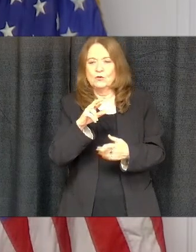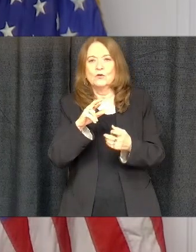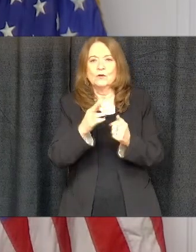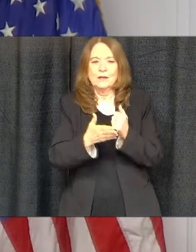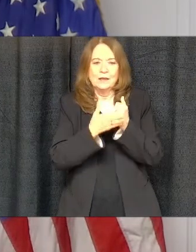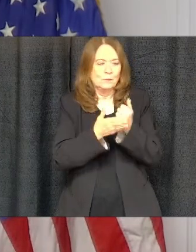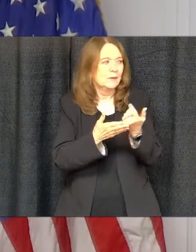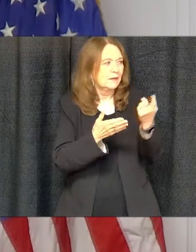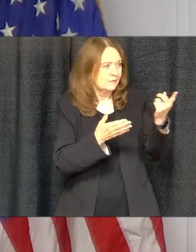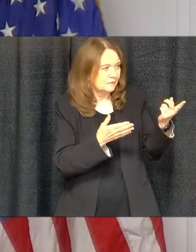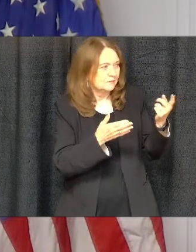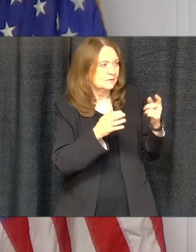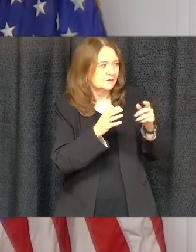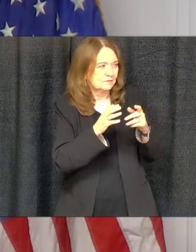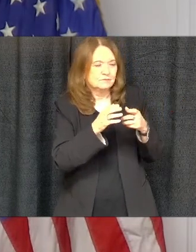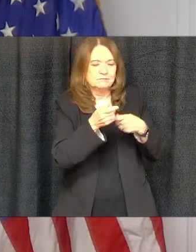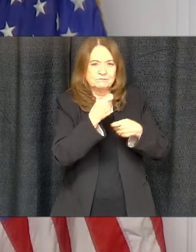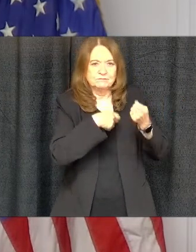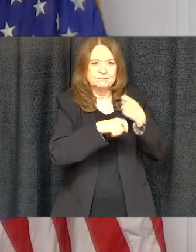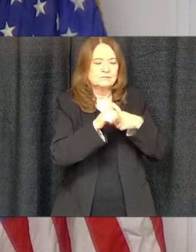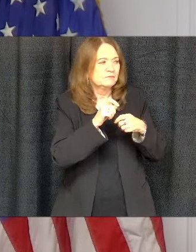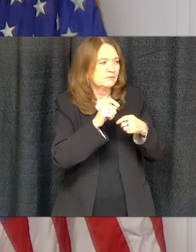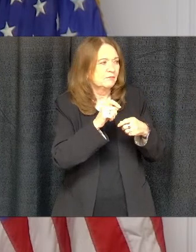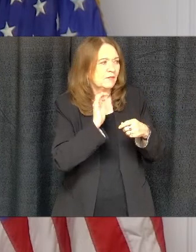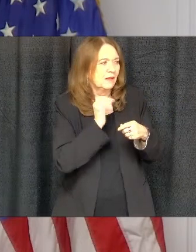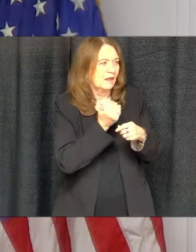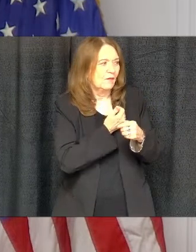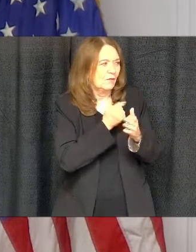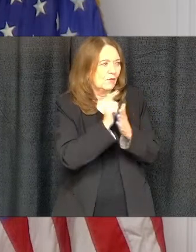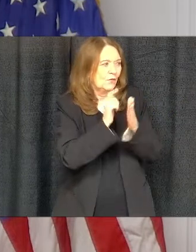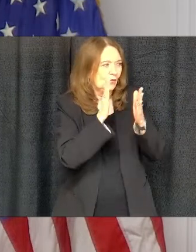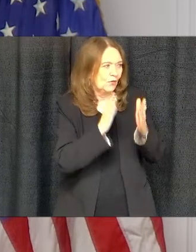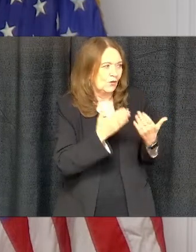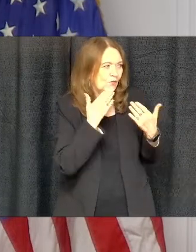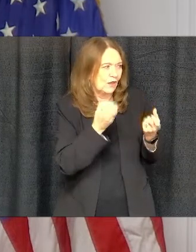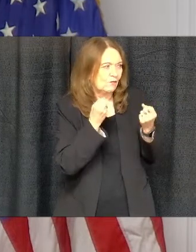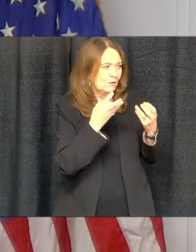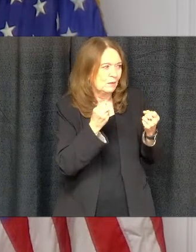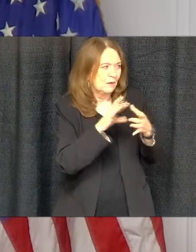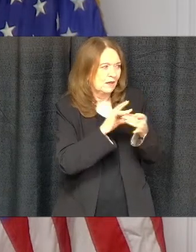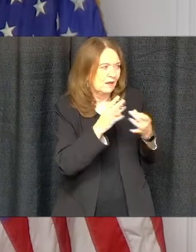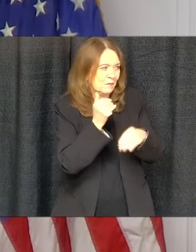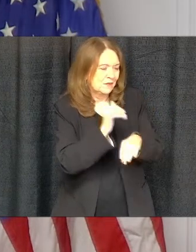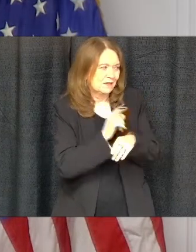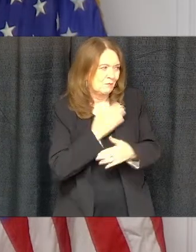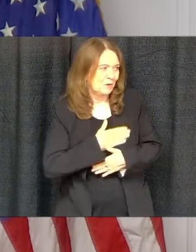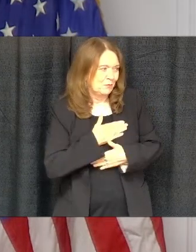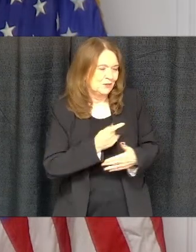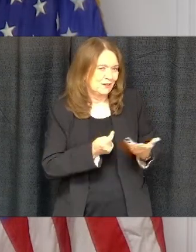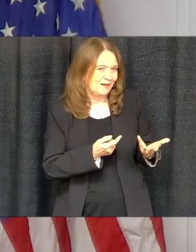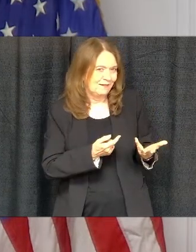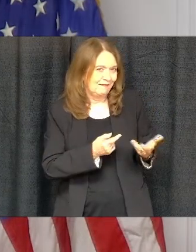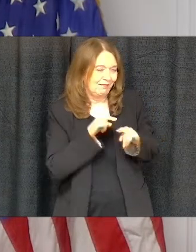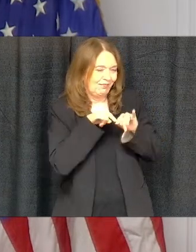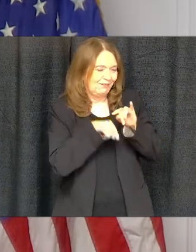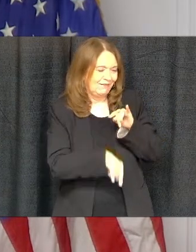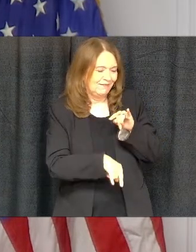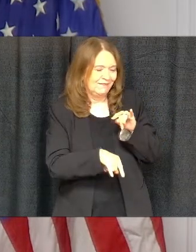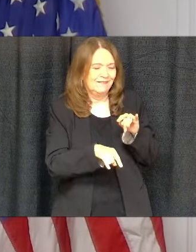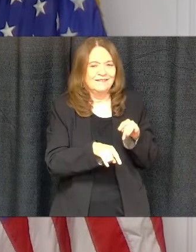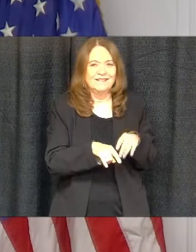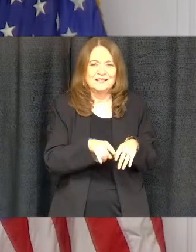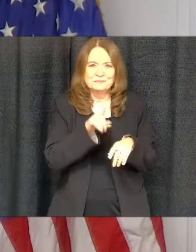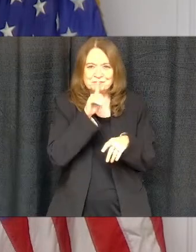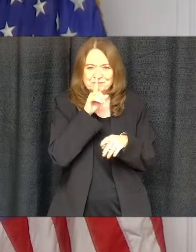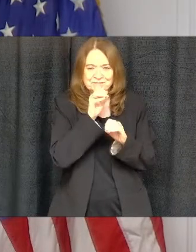department. Eric, thank you for your many, many comments tonight. We appreciate that. All